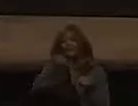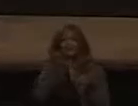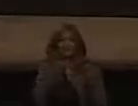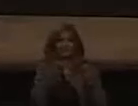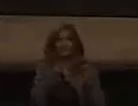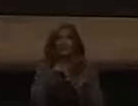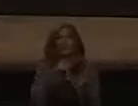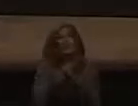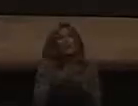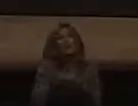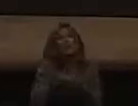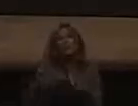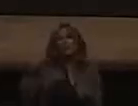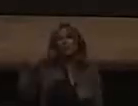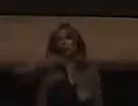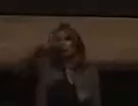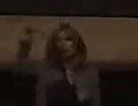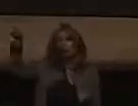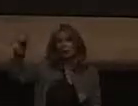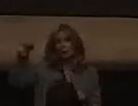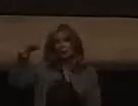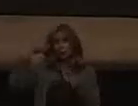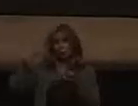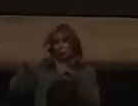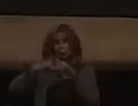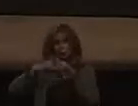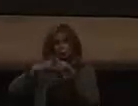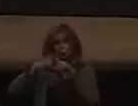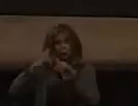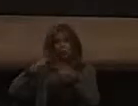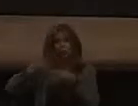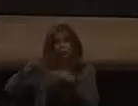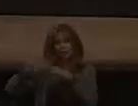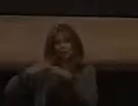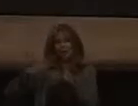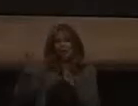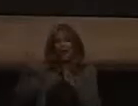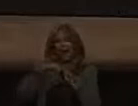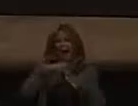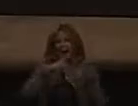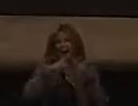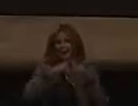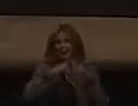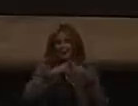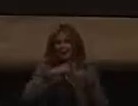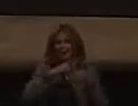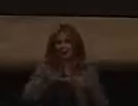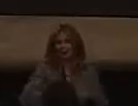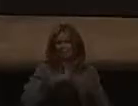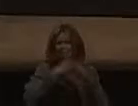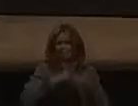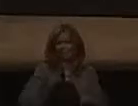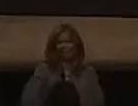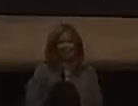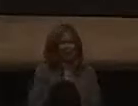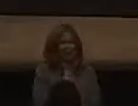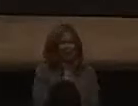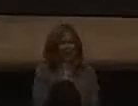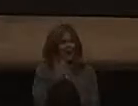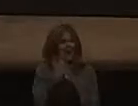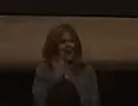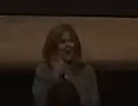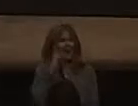was in Rome, and then I went to Amsterdam, and I was actually shocked at how